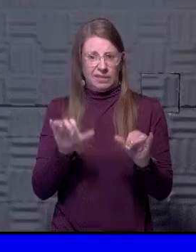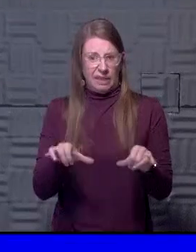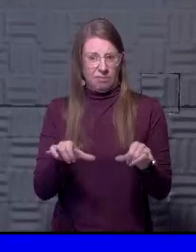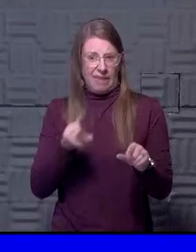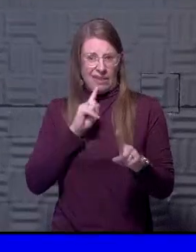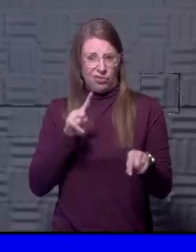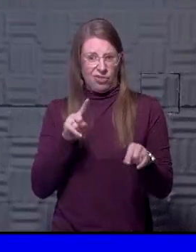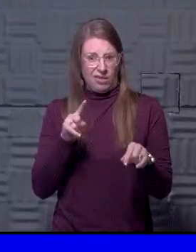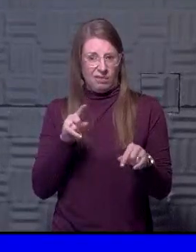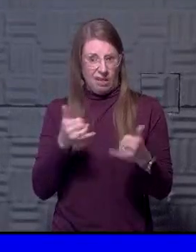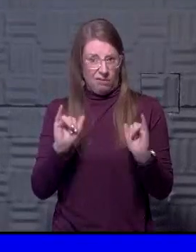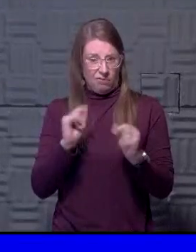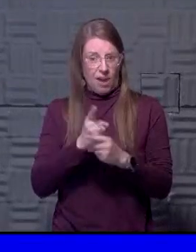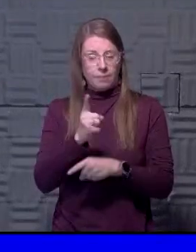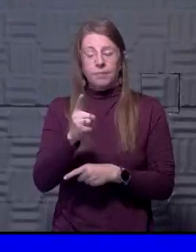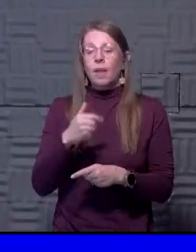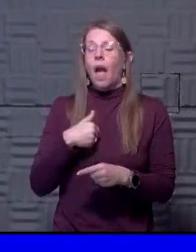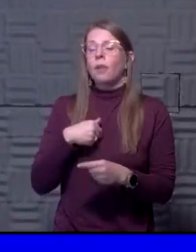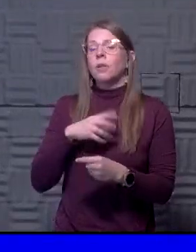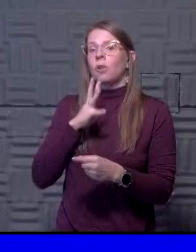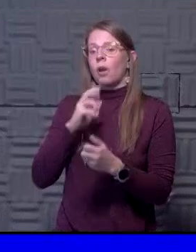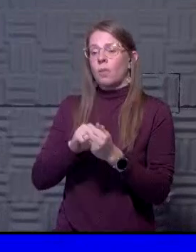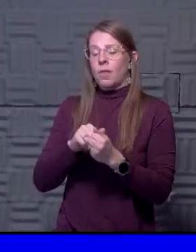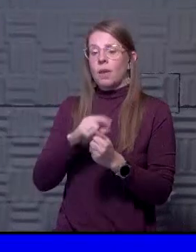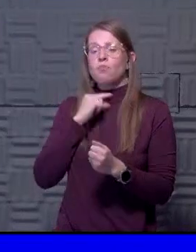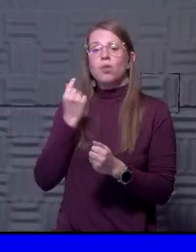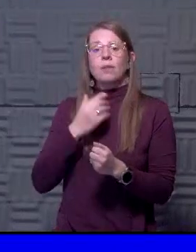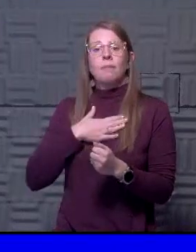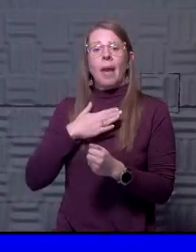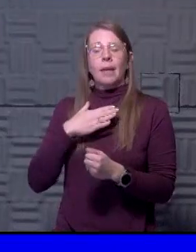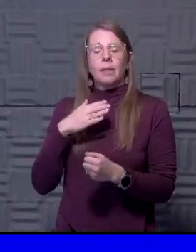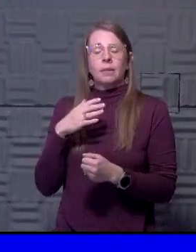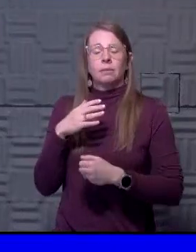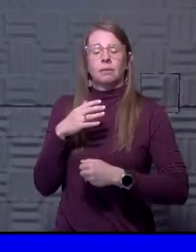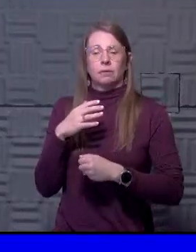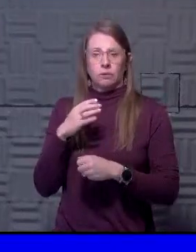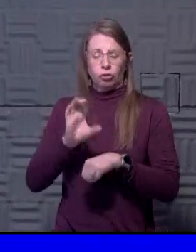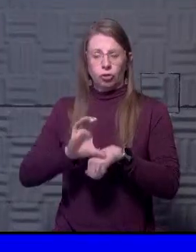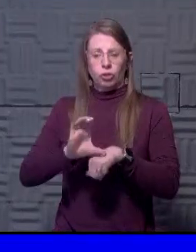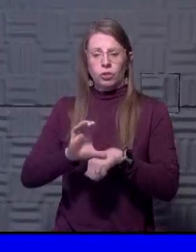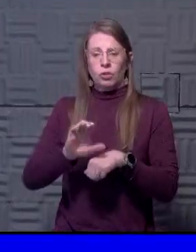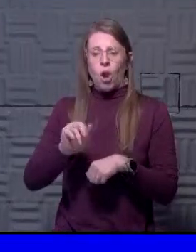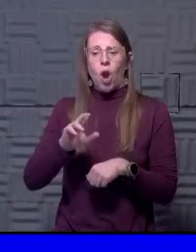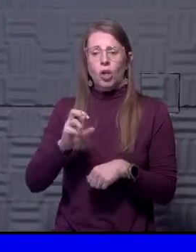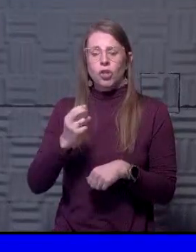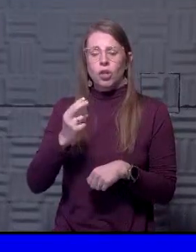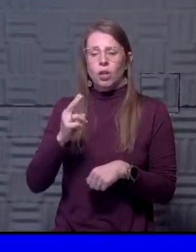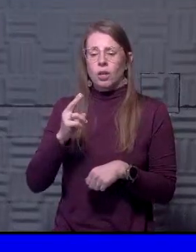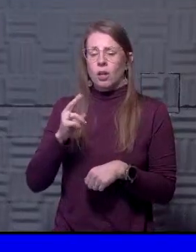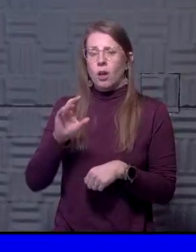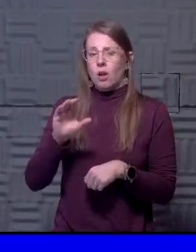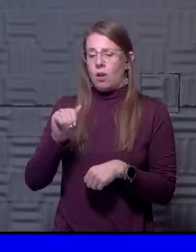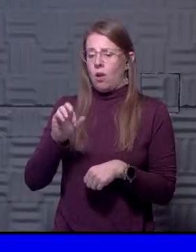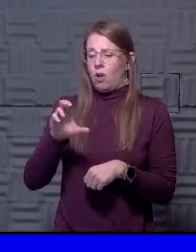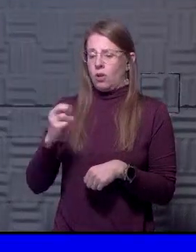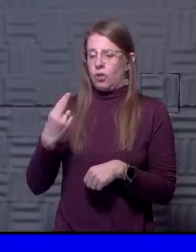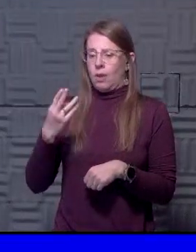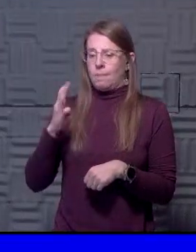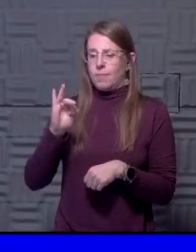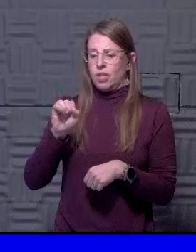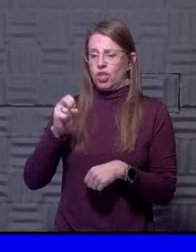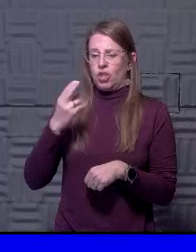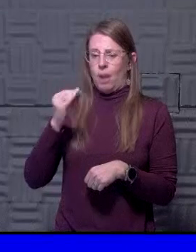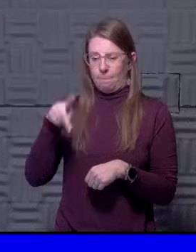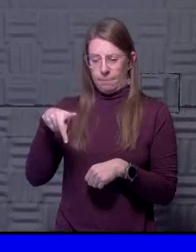to the priest at my church, and actually we've had Archbishop Naumann on the show before. He is